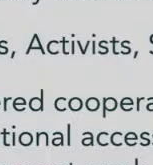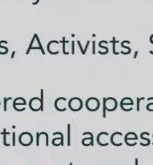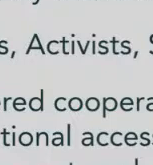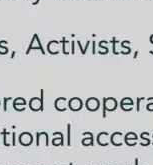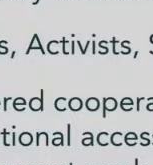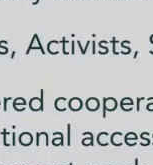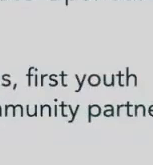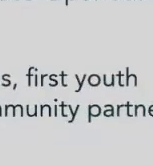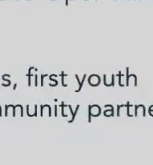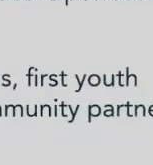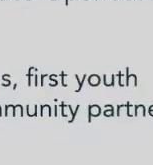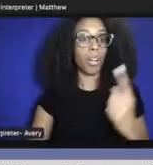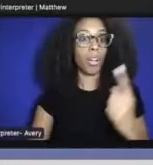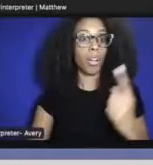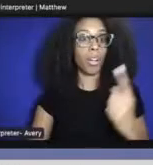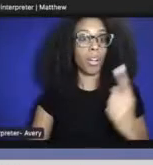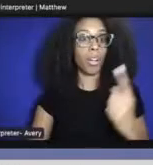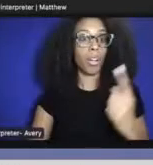Okay, great, thanks.